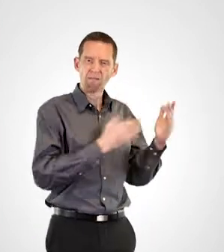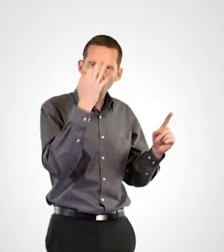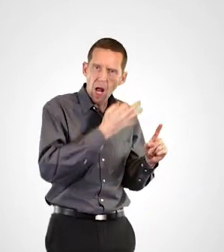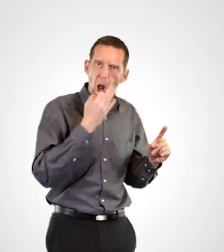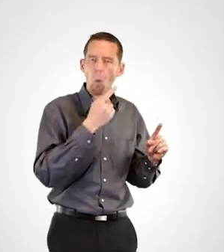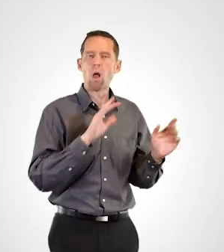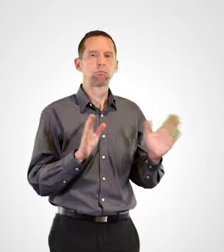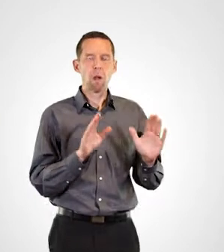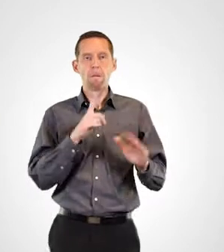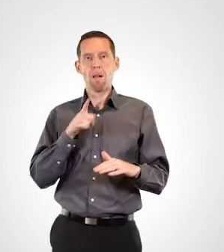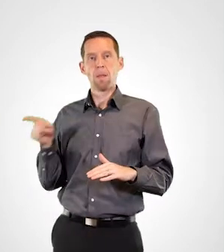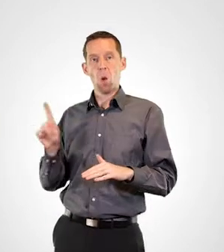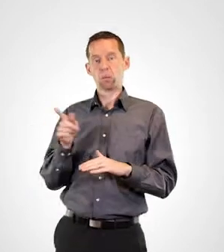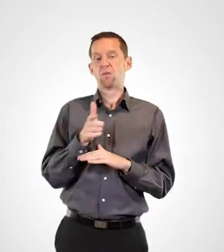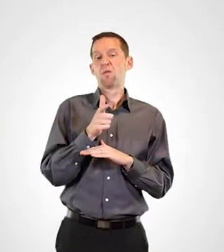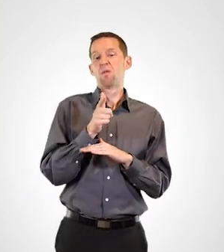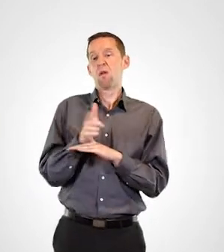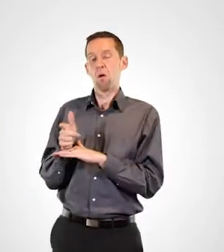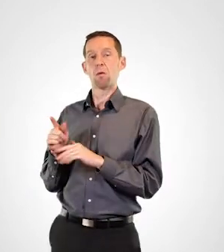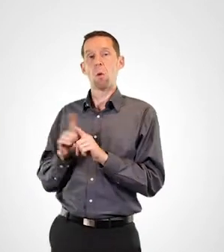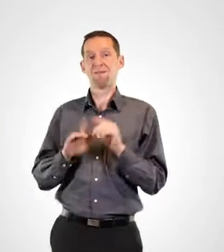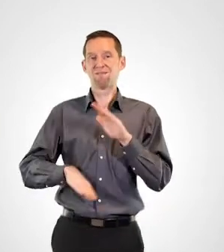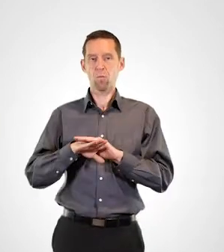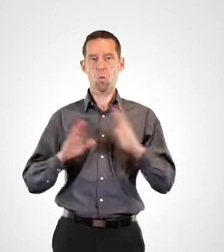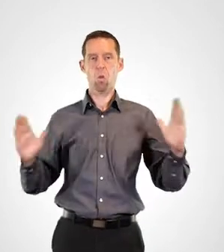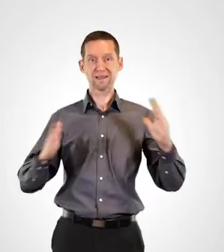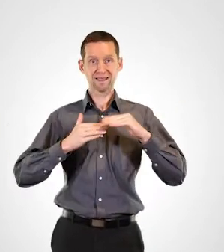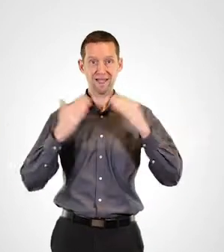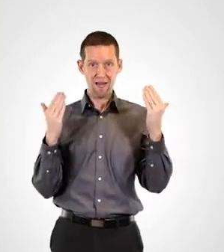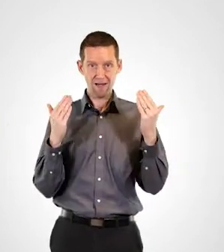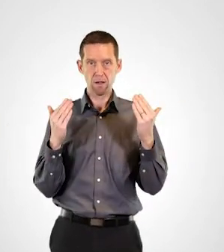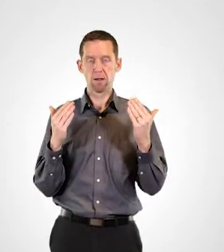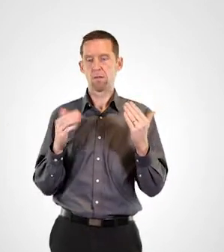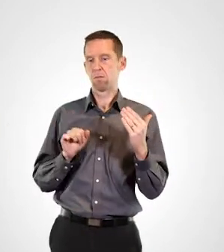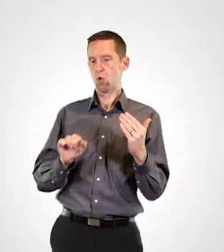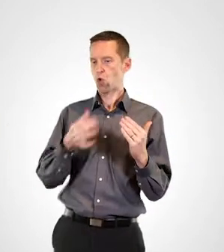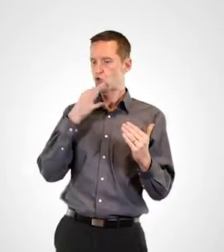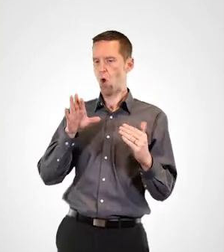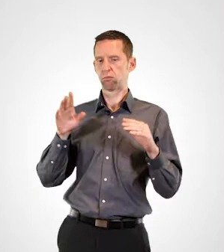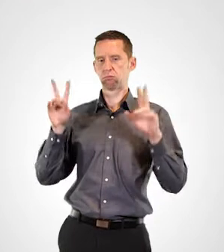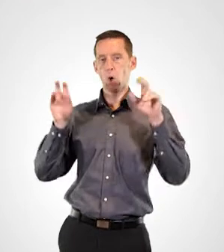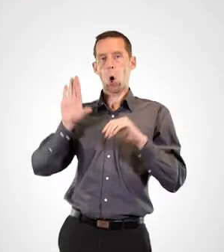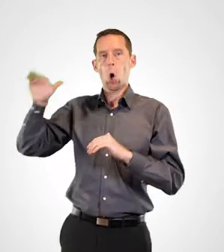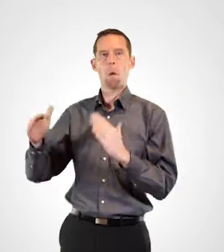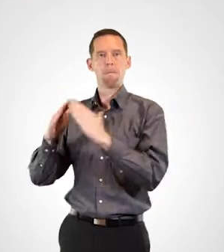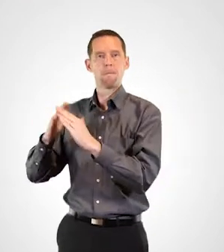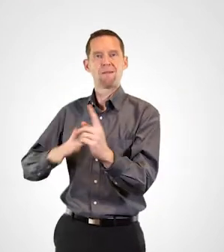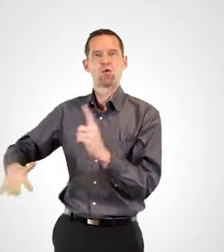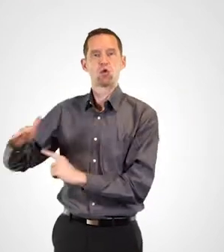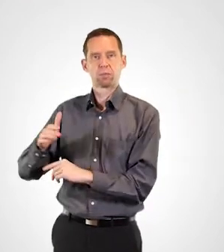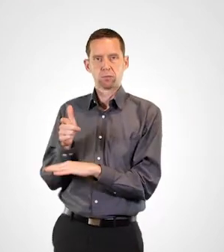clinic setting, but to collect data over a whole day's worth of data in the child's real world home